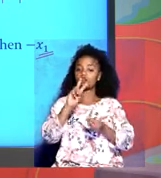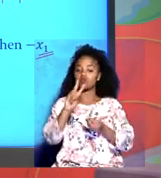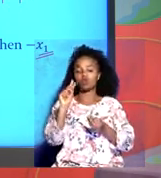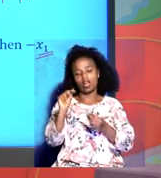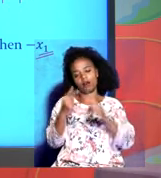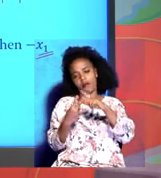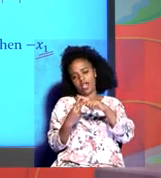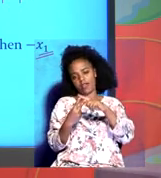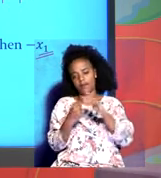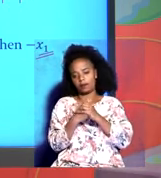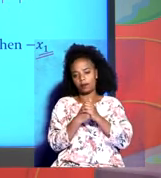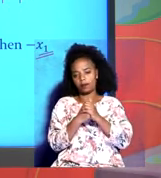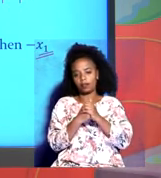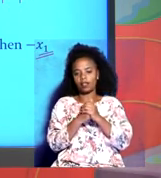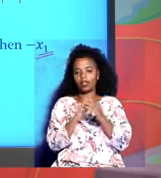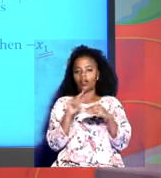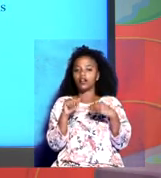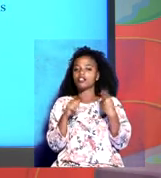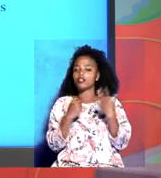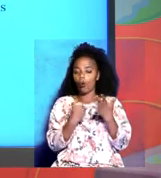pi. So